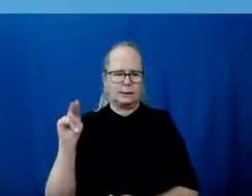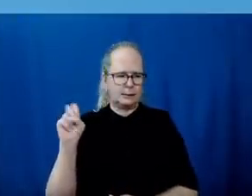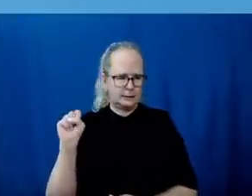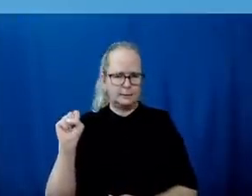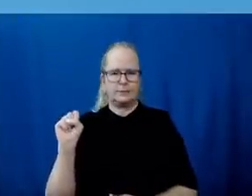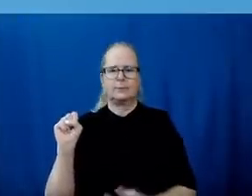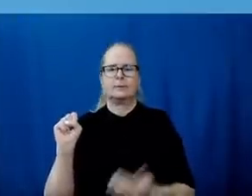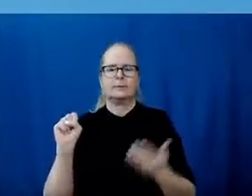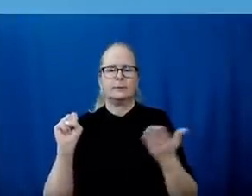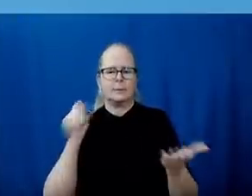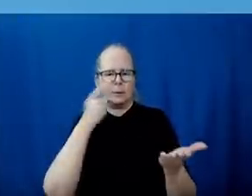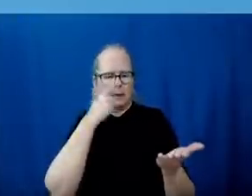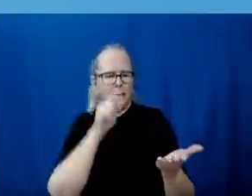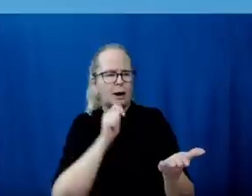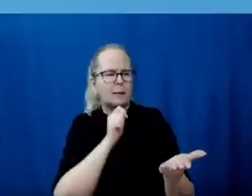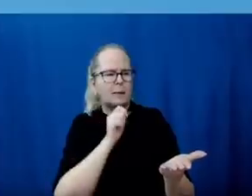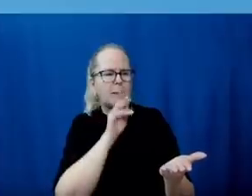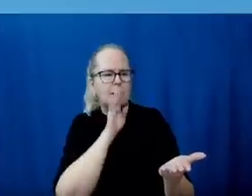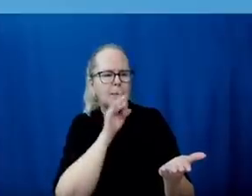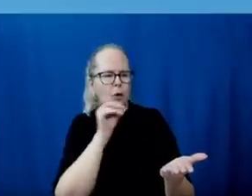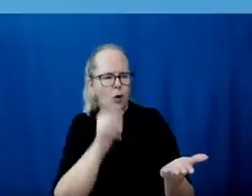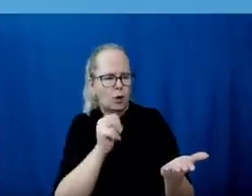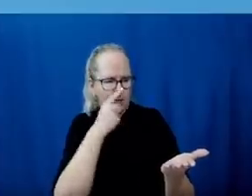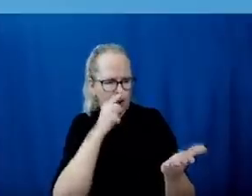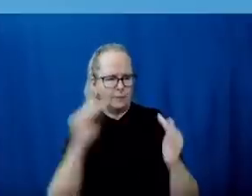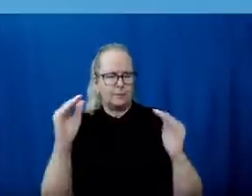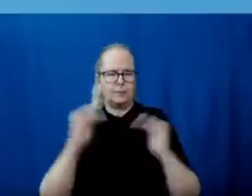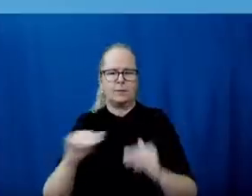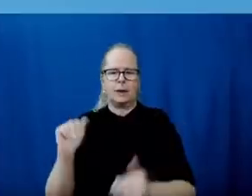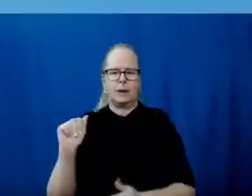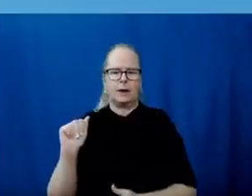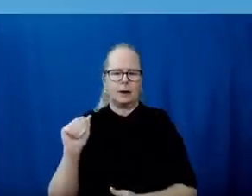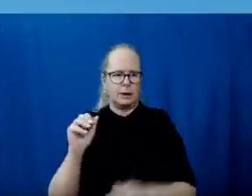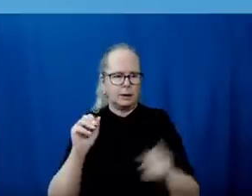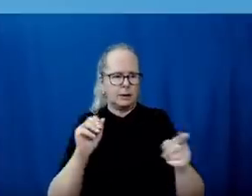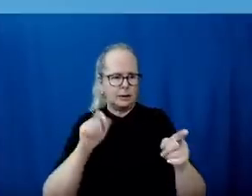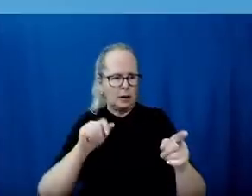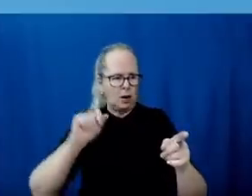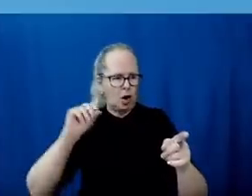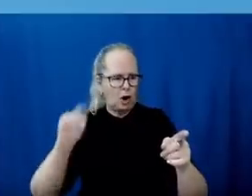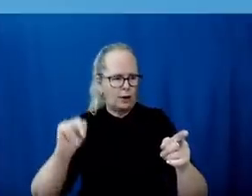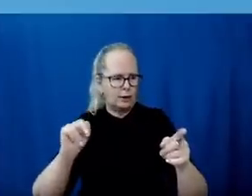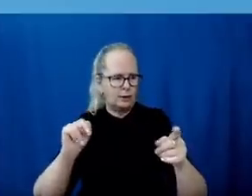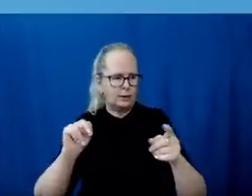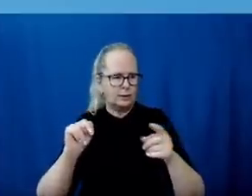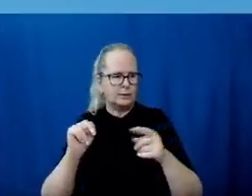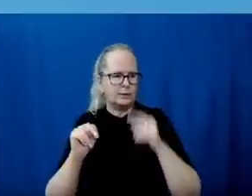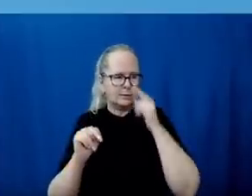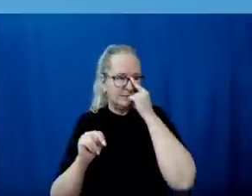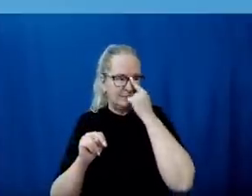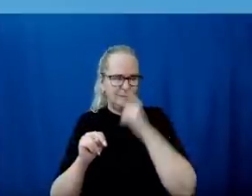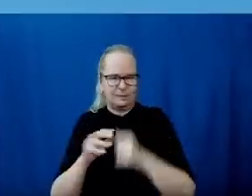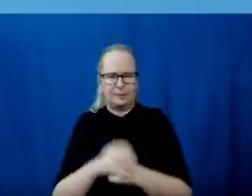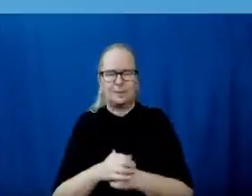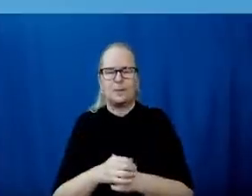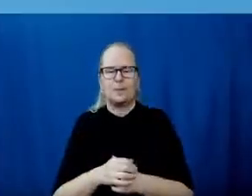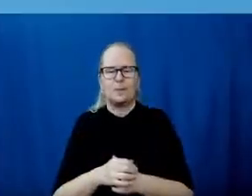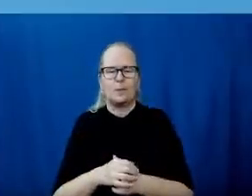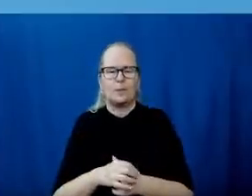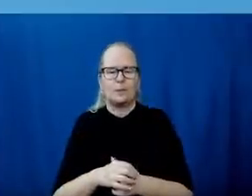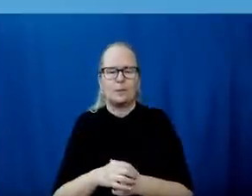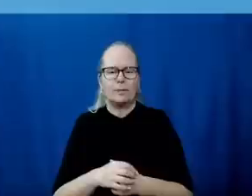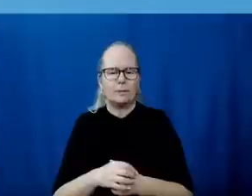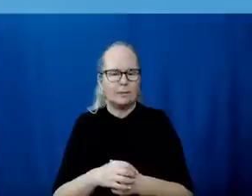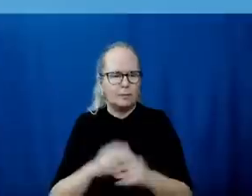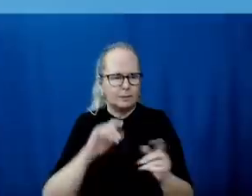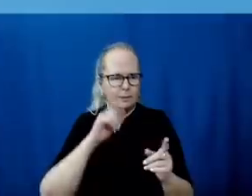Dr. Parkins. Oh, I want to unmute you, but I can't. It needs you to unmute yourself. Perfect. Would you be willing to introduce yourself to our folks at